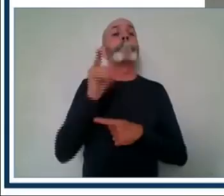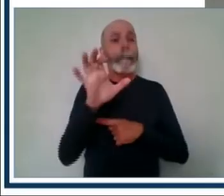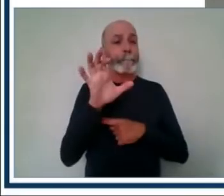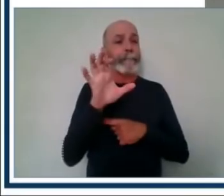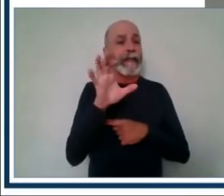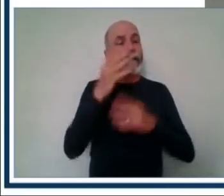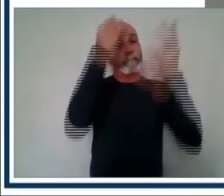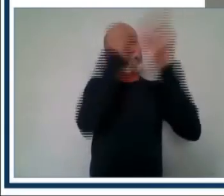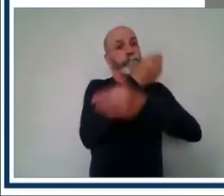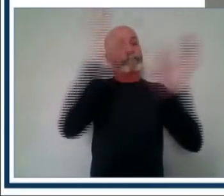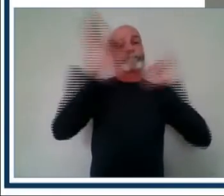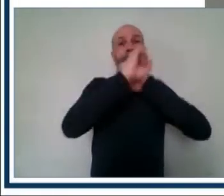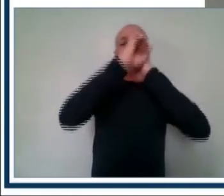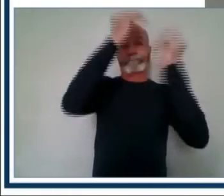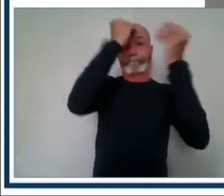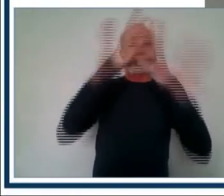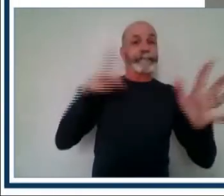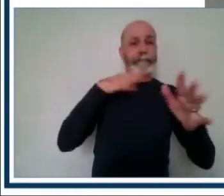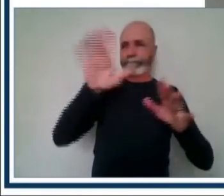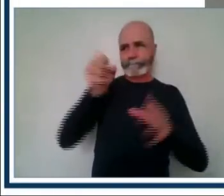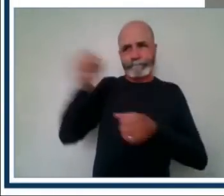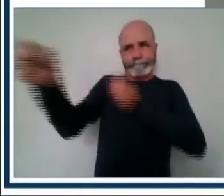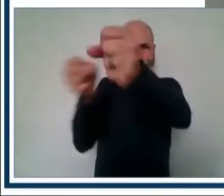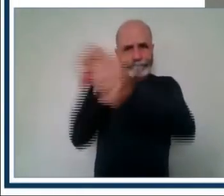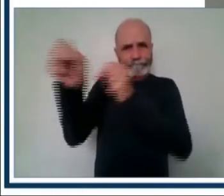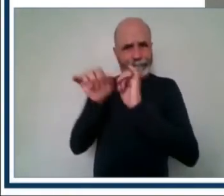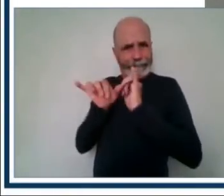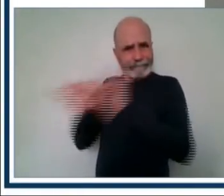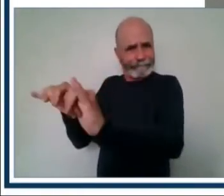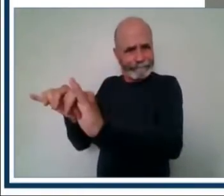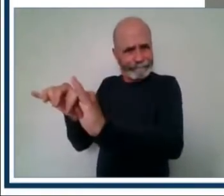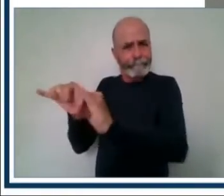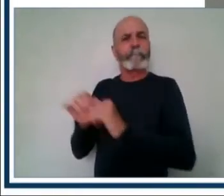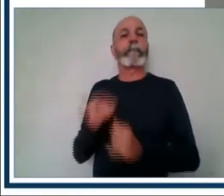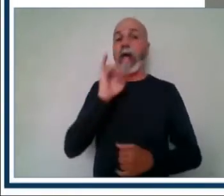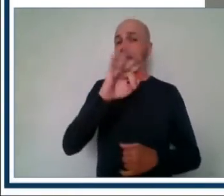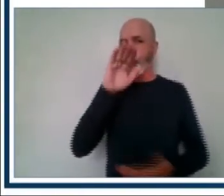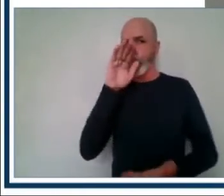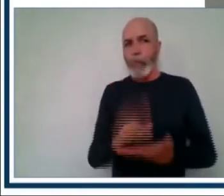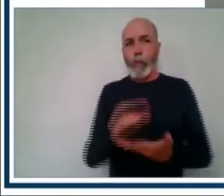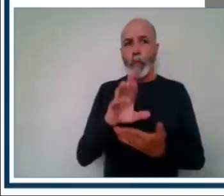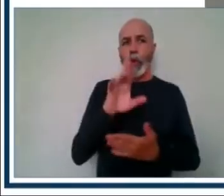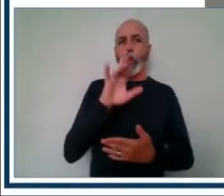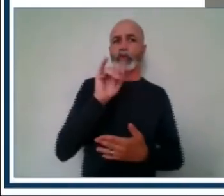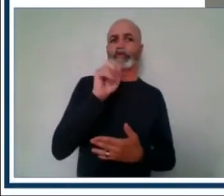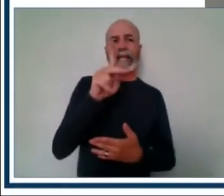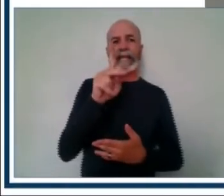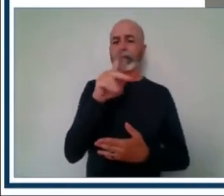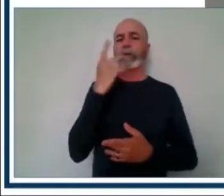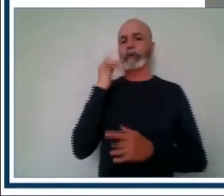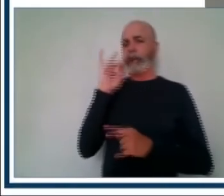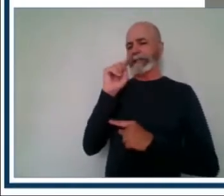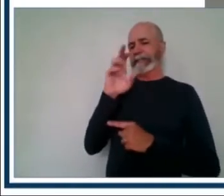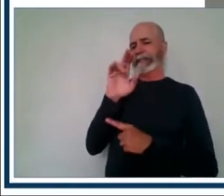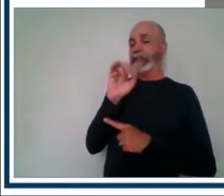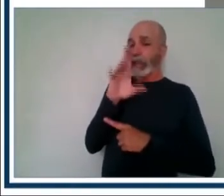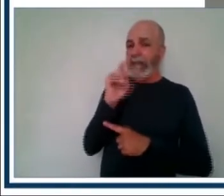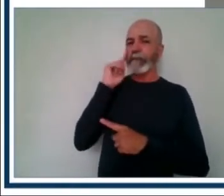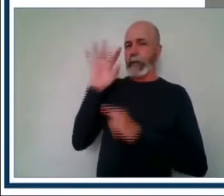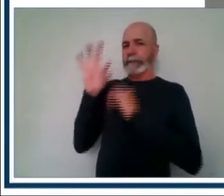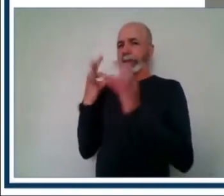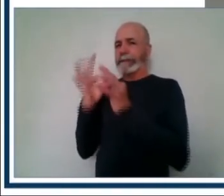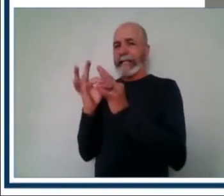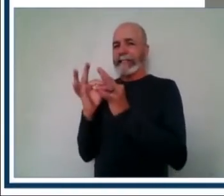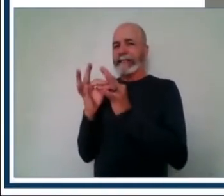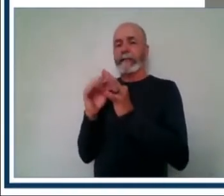to isolate. If they're lowest risk, they have to just get a test. If they're moderate risk, they have to isolate until they get their test